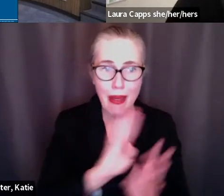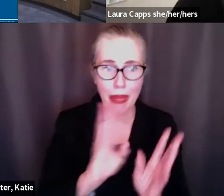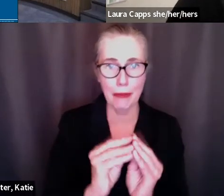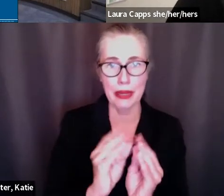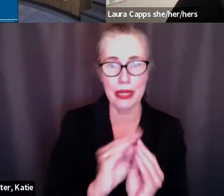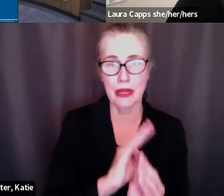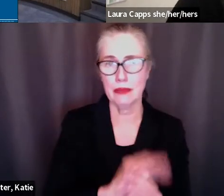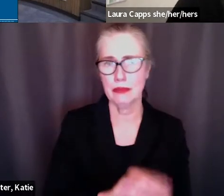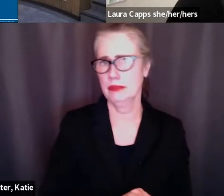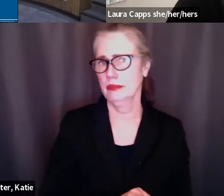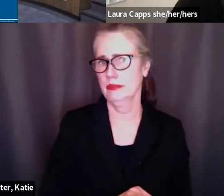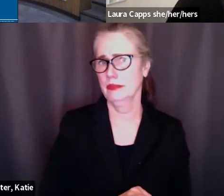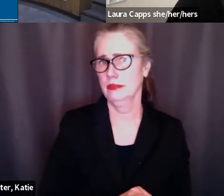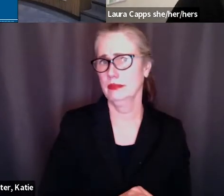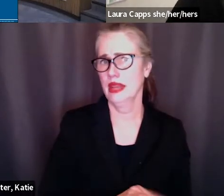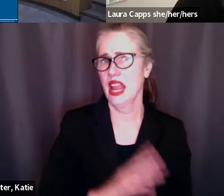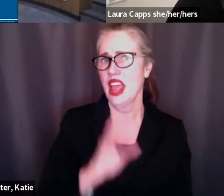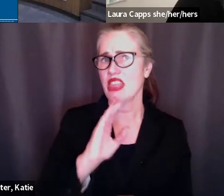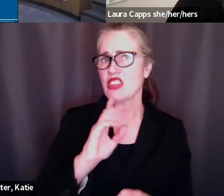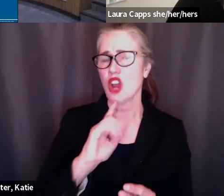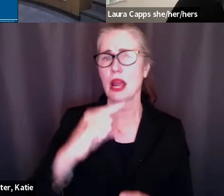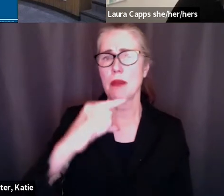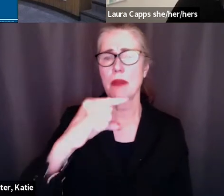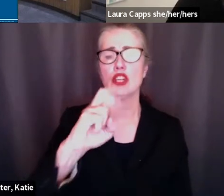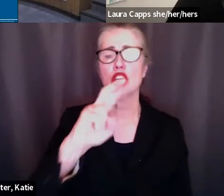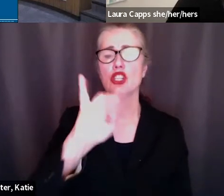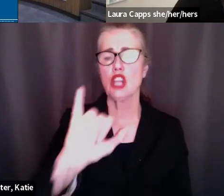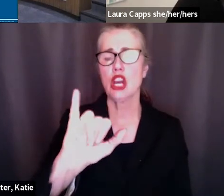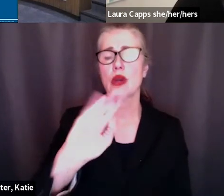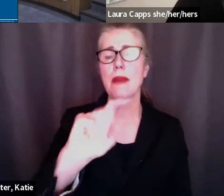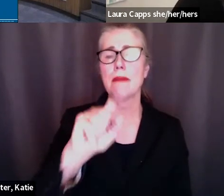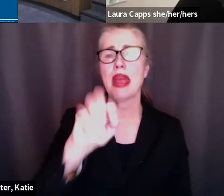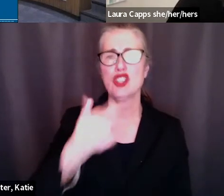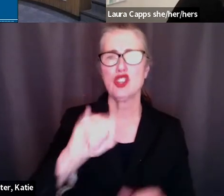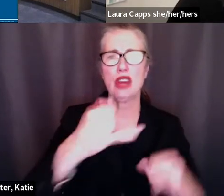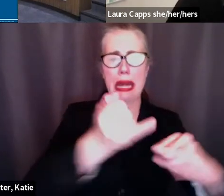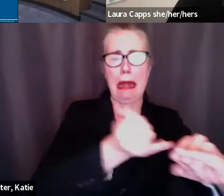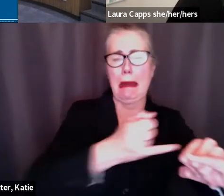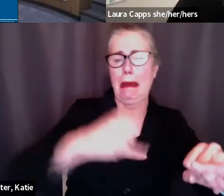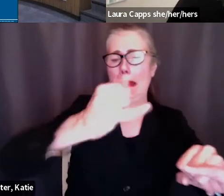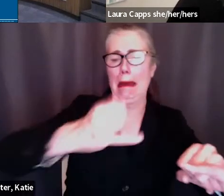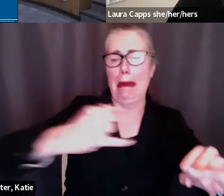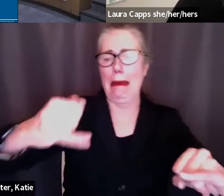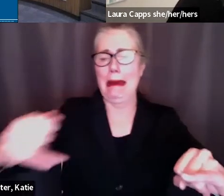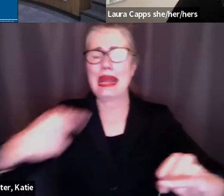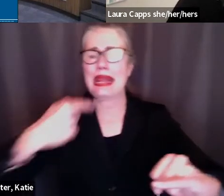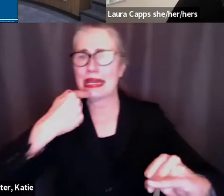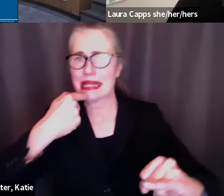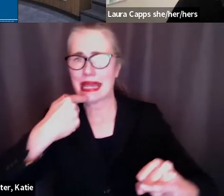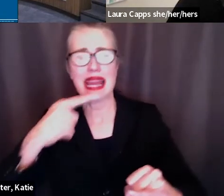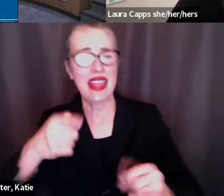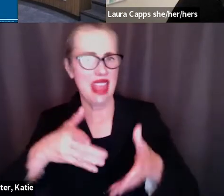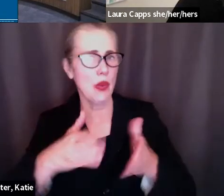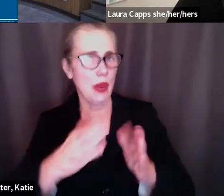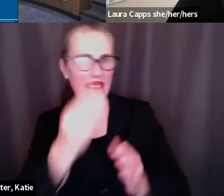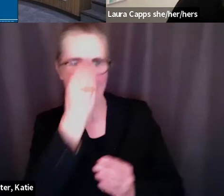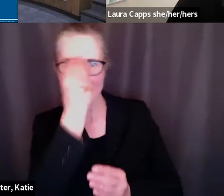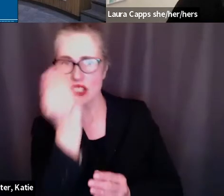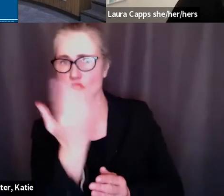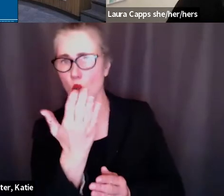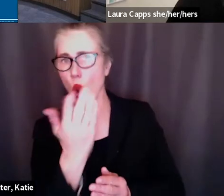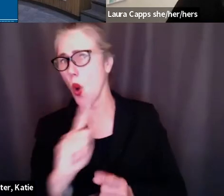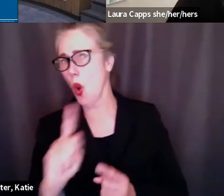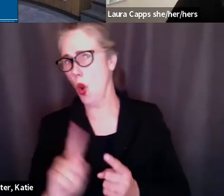gary mandering till uh told us how the process works and said they would let us know when to